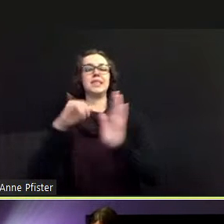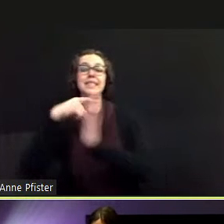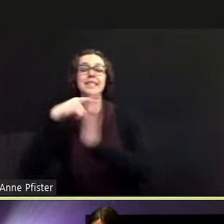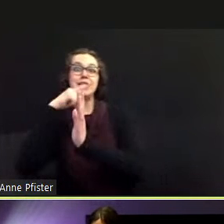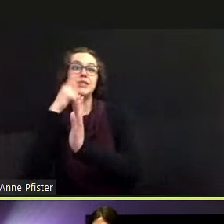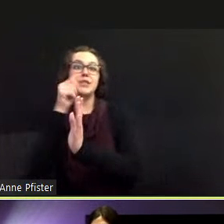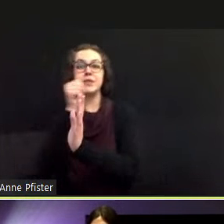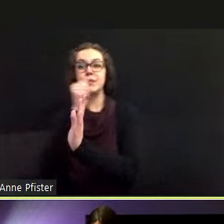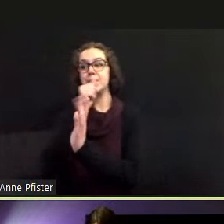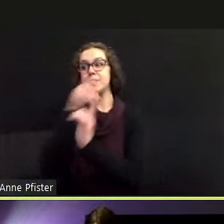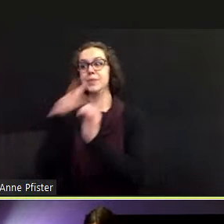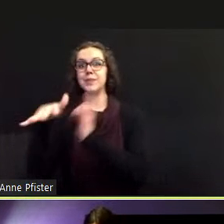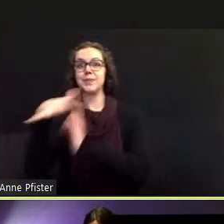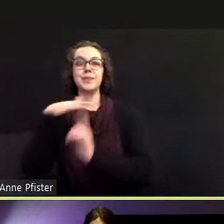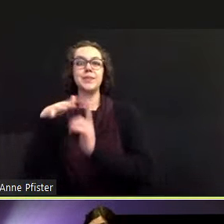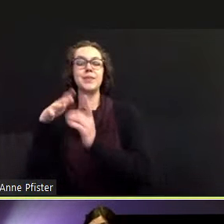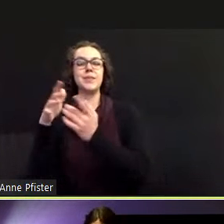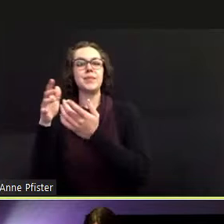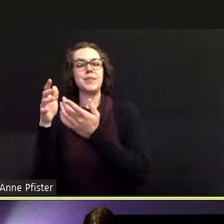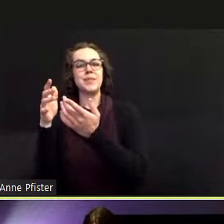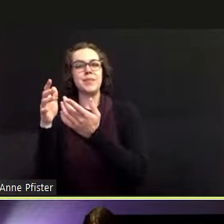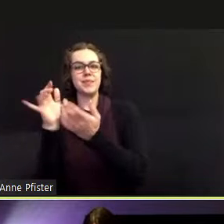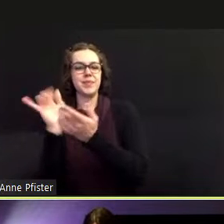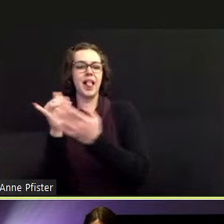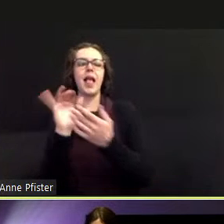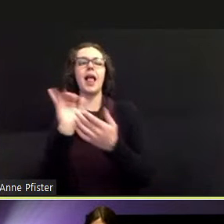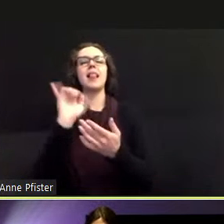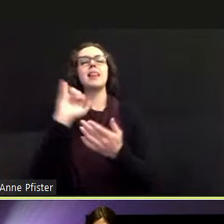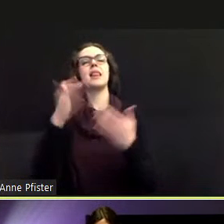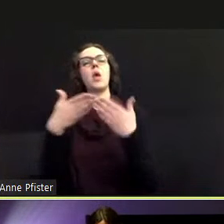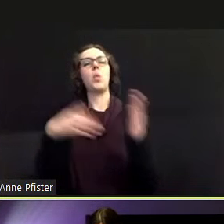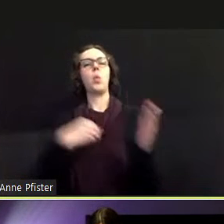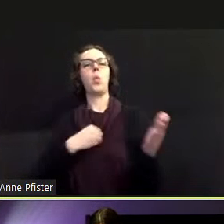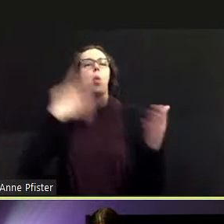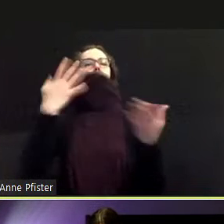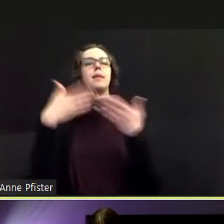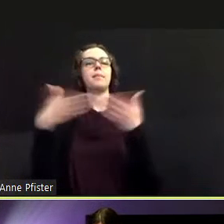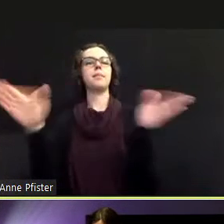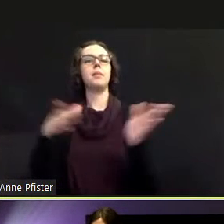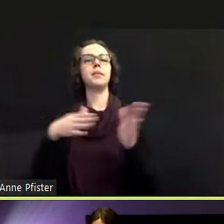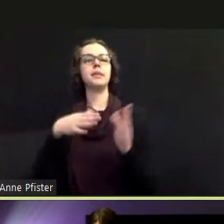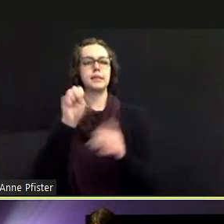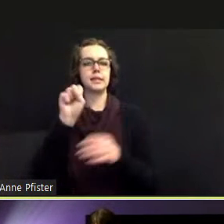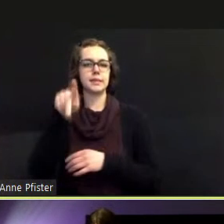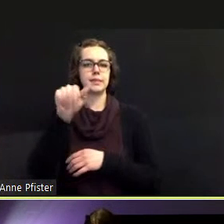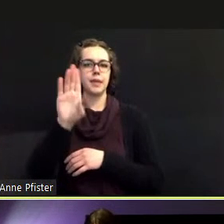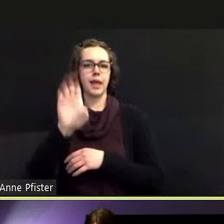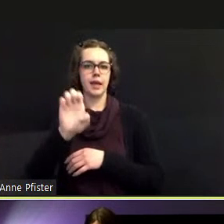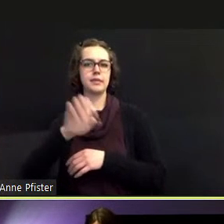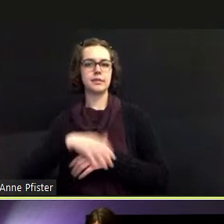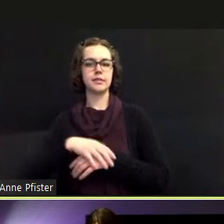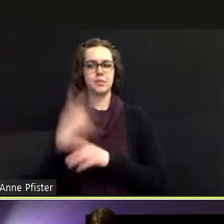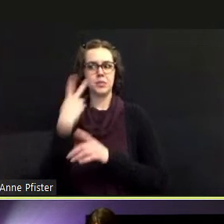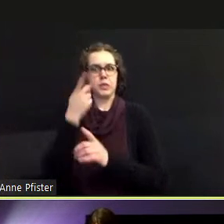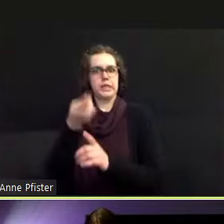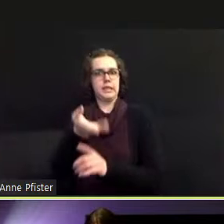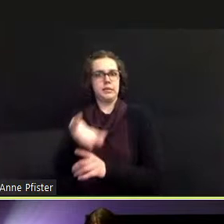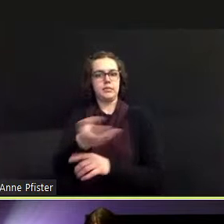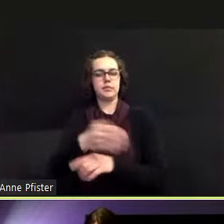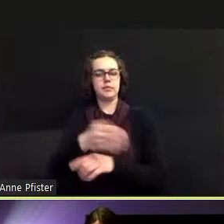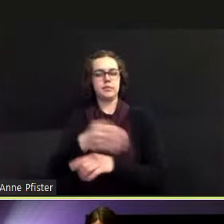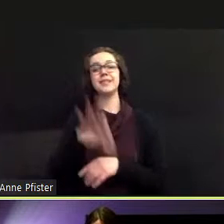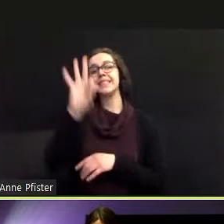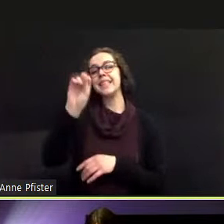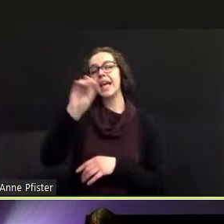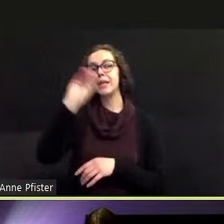space in some ways akin to Hill's white public space, is in operation. Over 95% of deaf children have hearing parents,